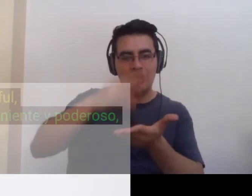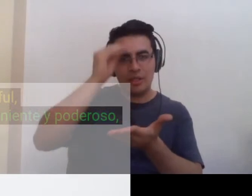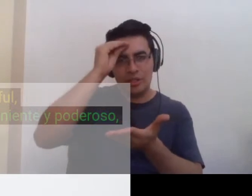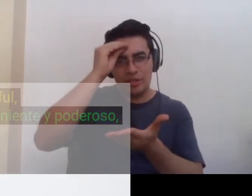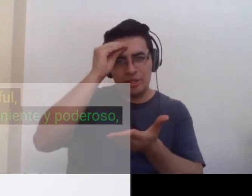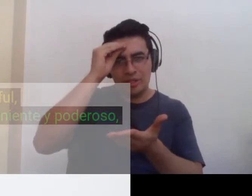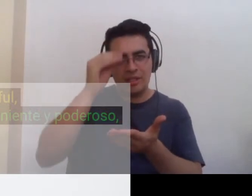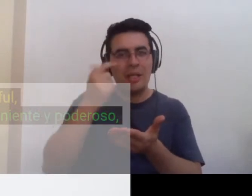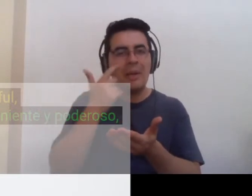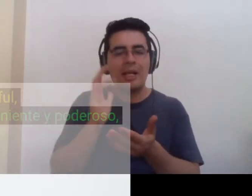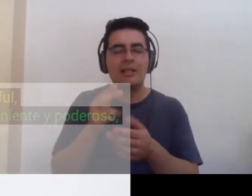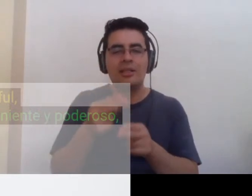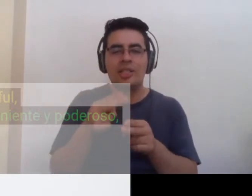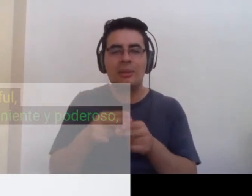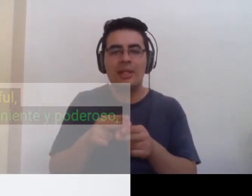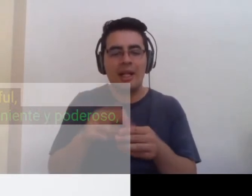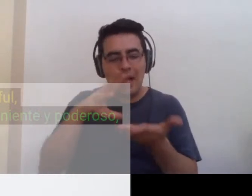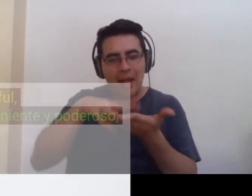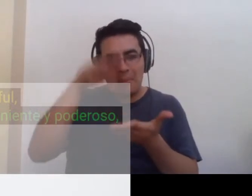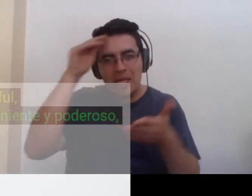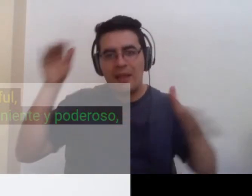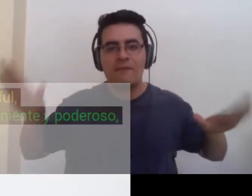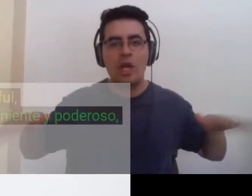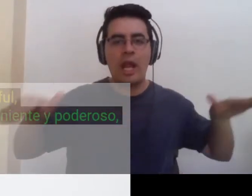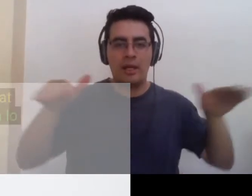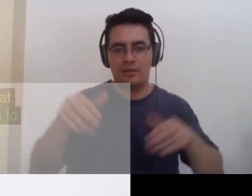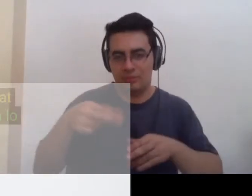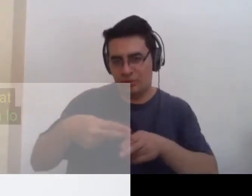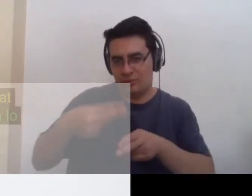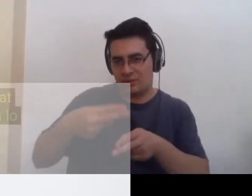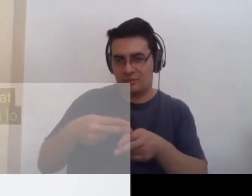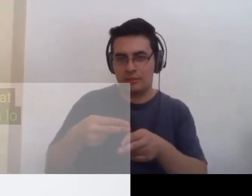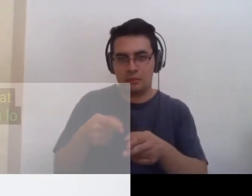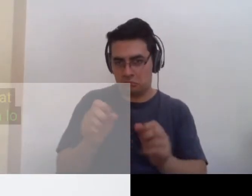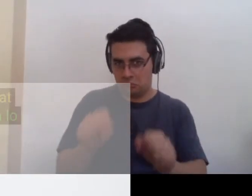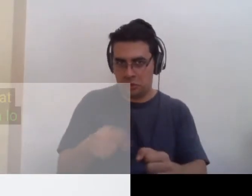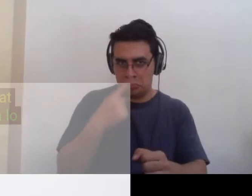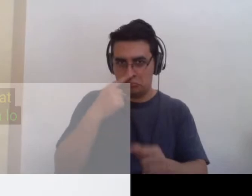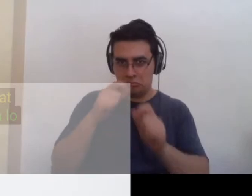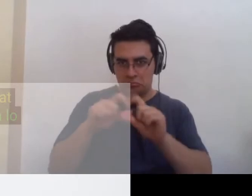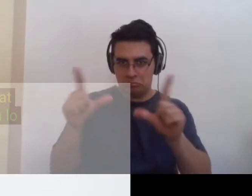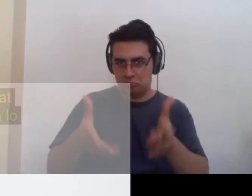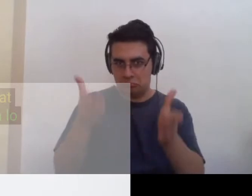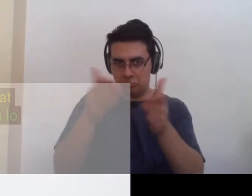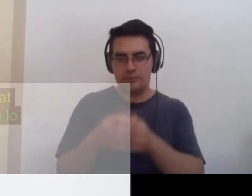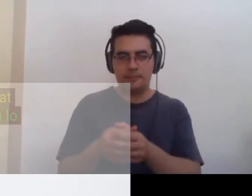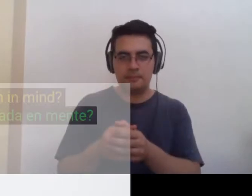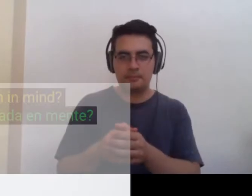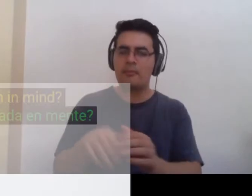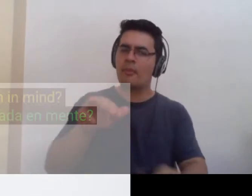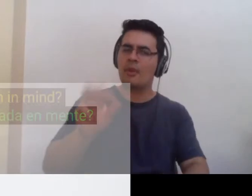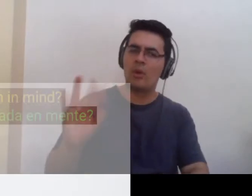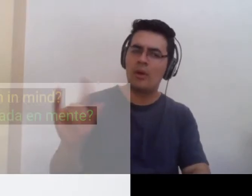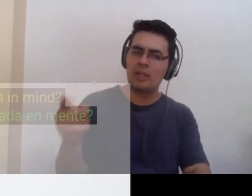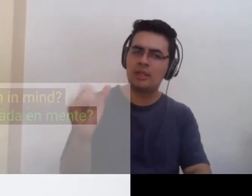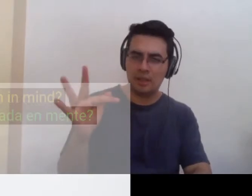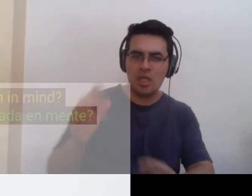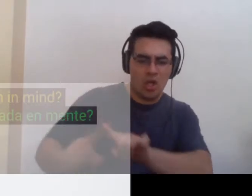animated widgets is really convenient and powerful. But what if there isn't an animated widget for what we want to